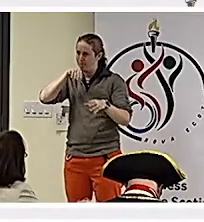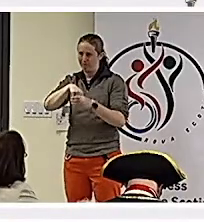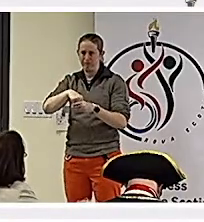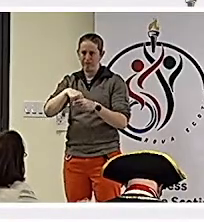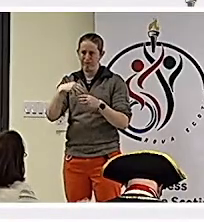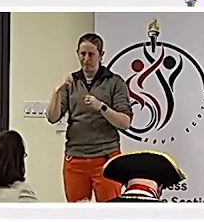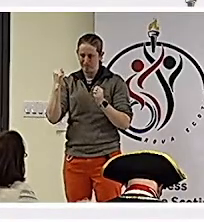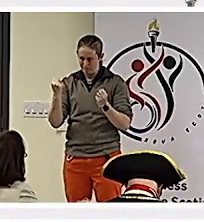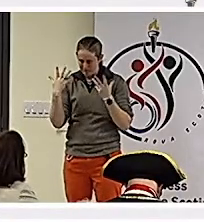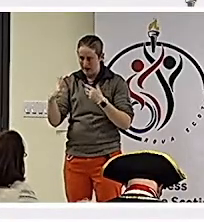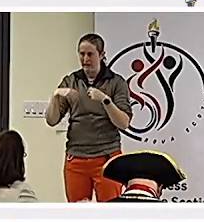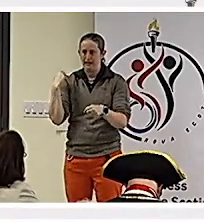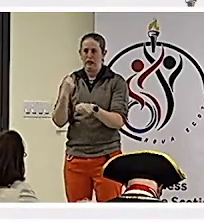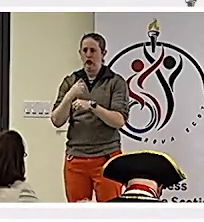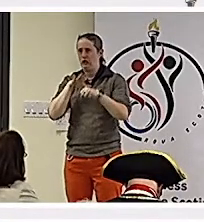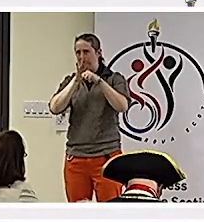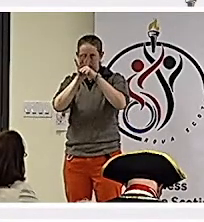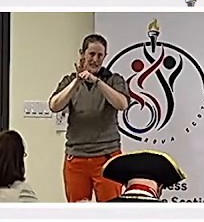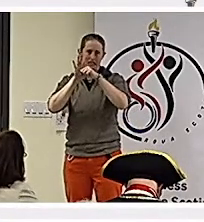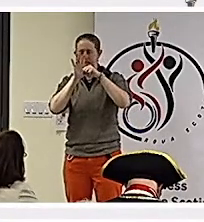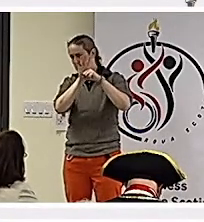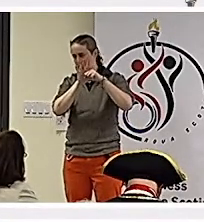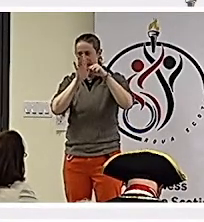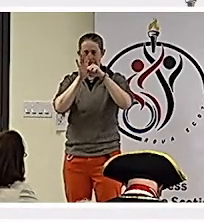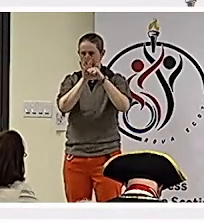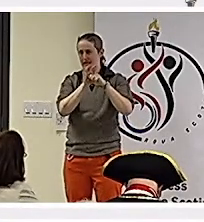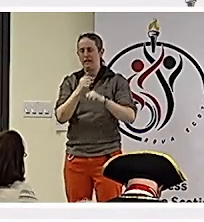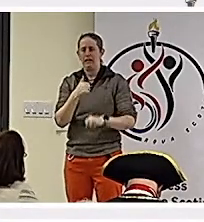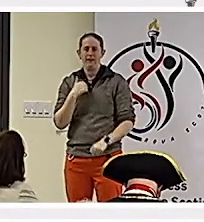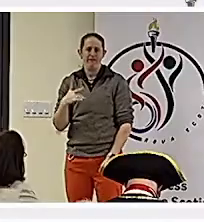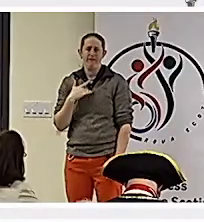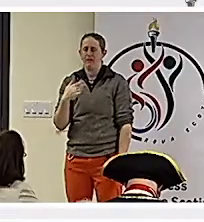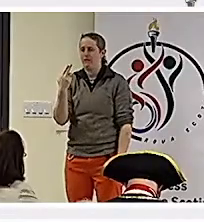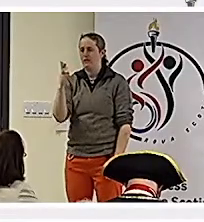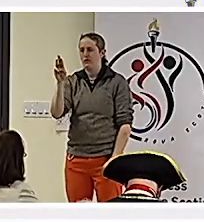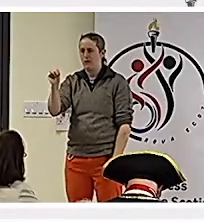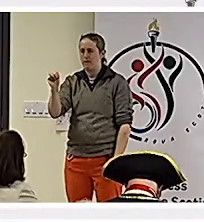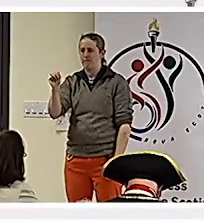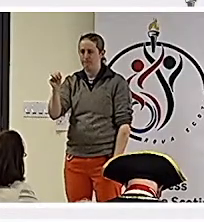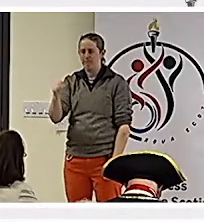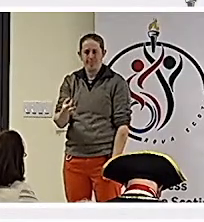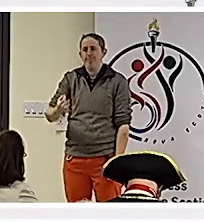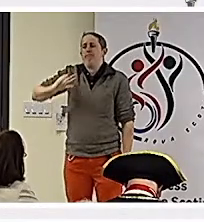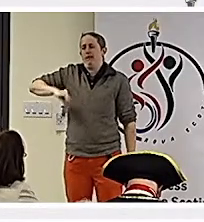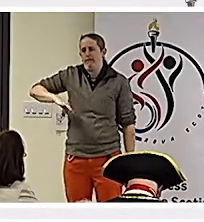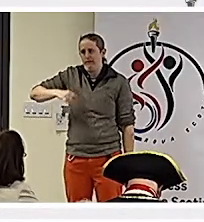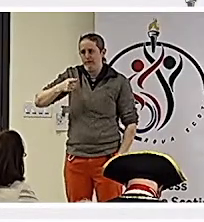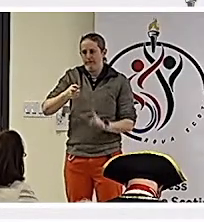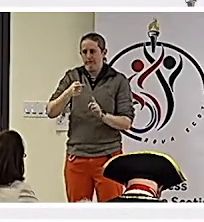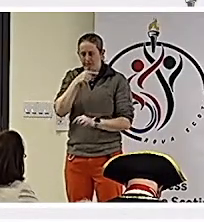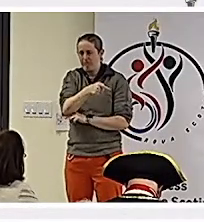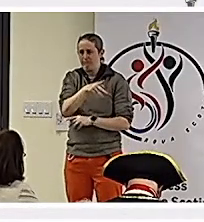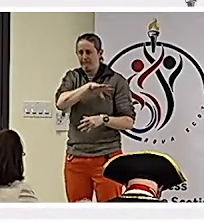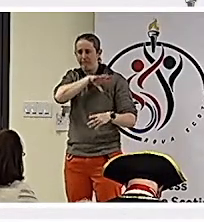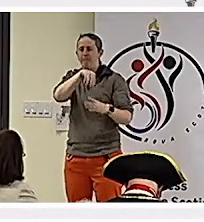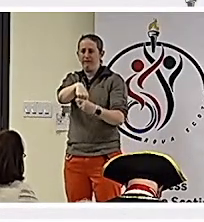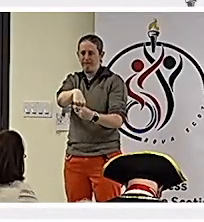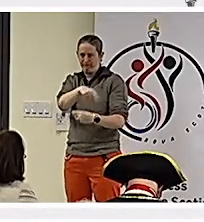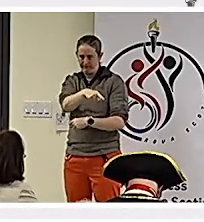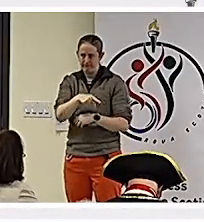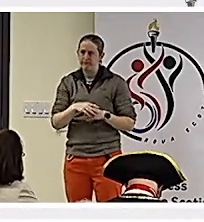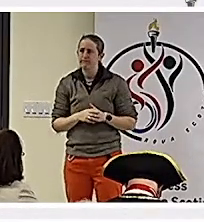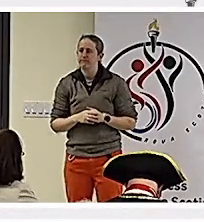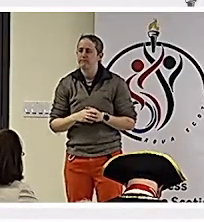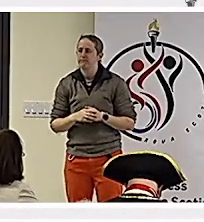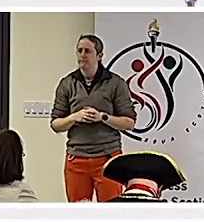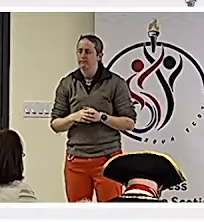advocate, and I feel that HRM and council really benefits from her advocacy and her